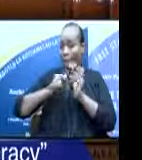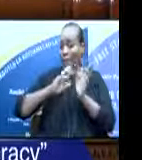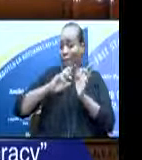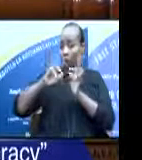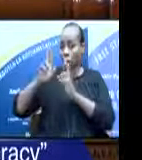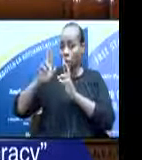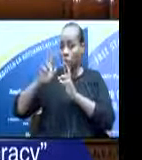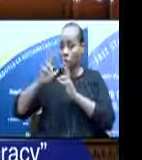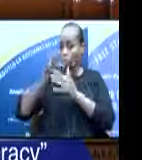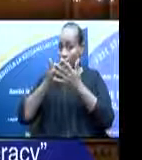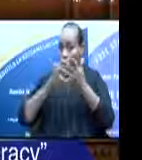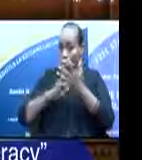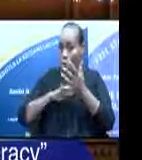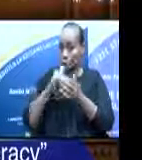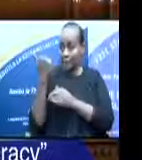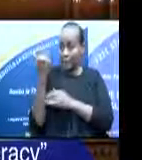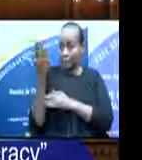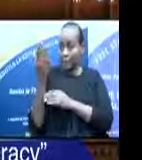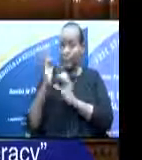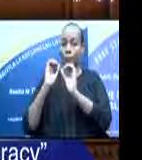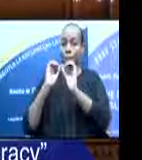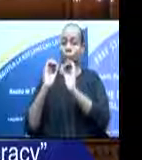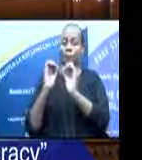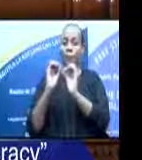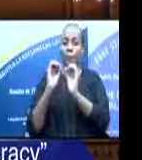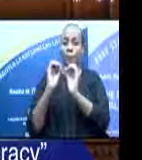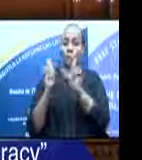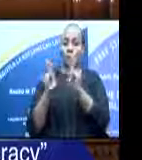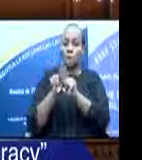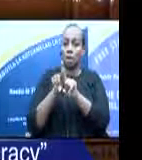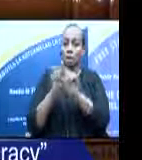reporting framework as required by